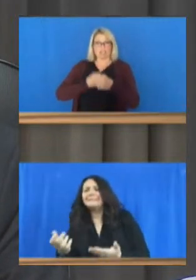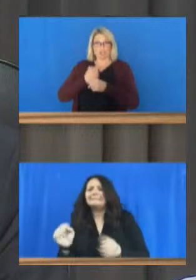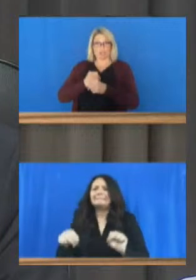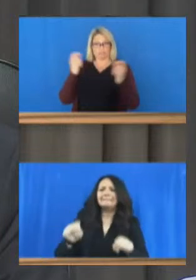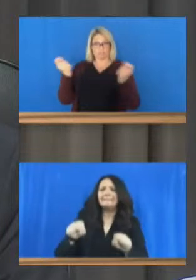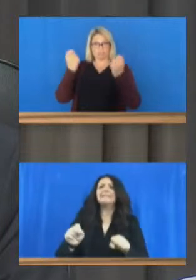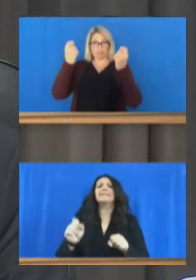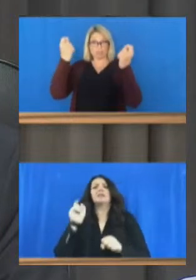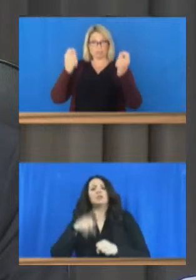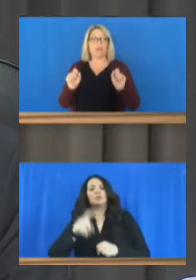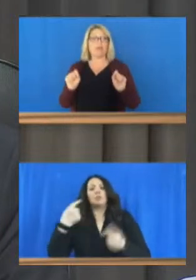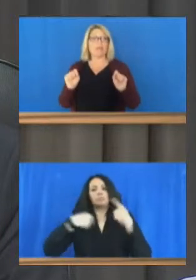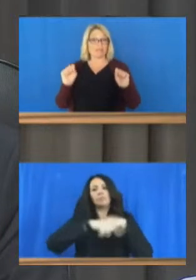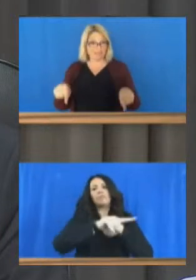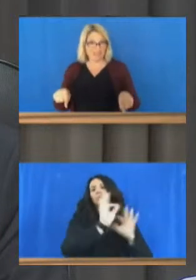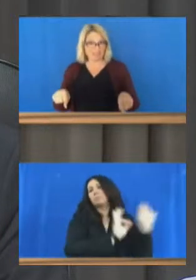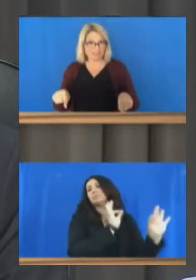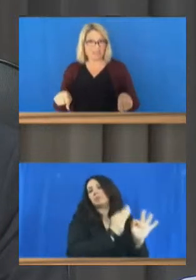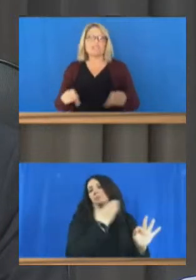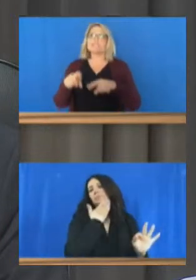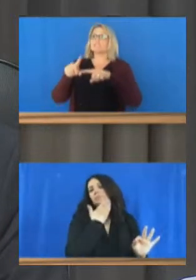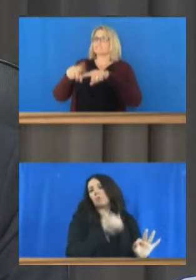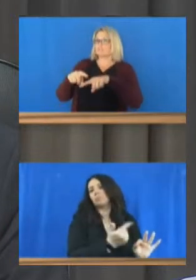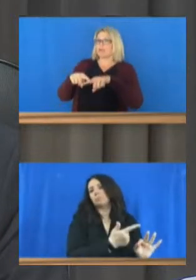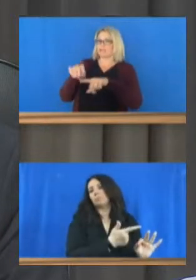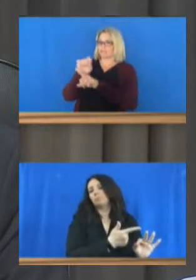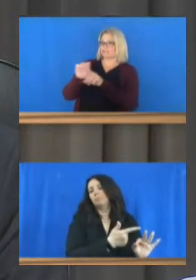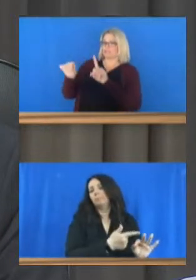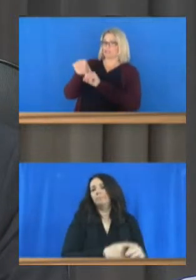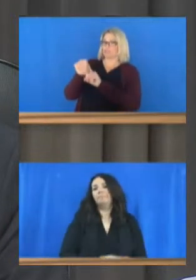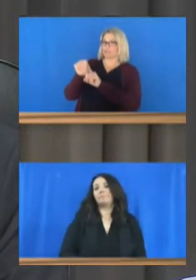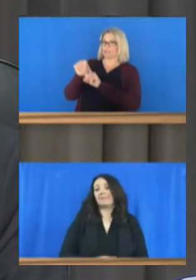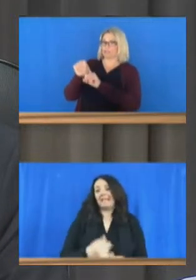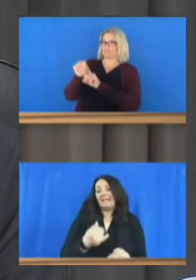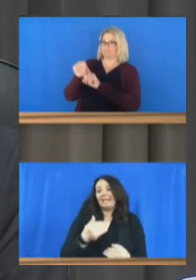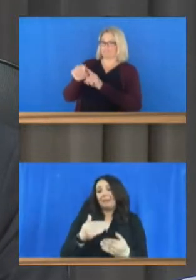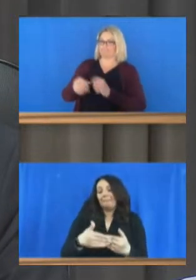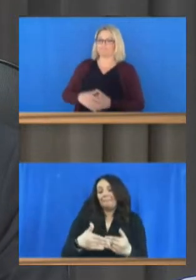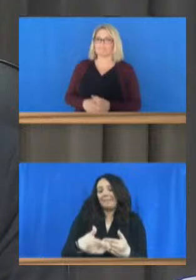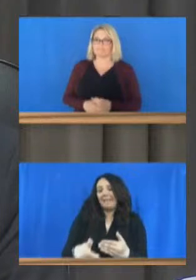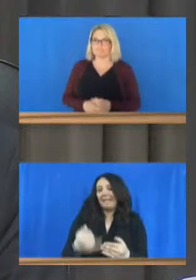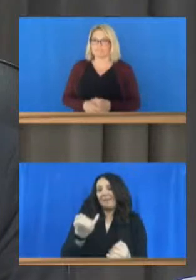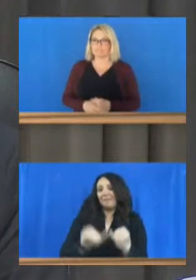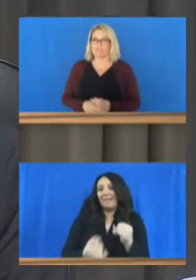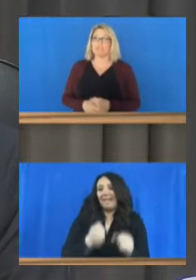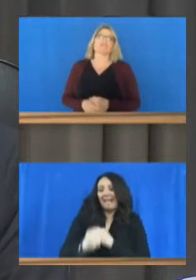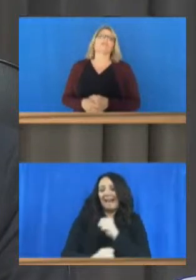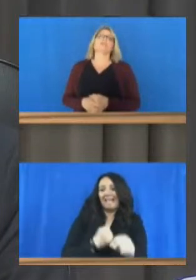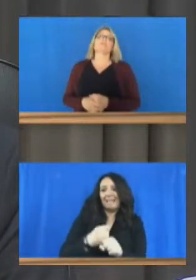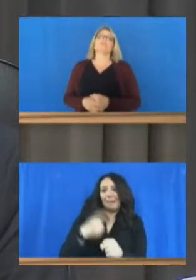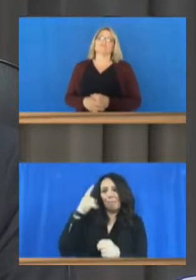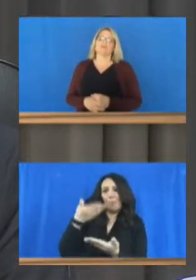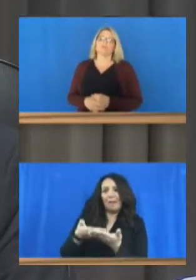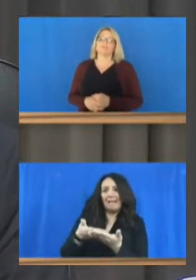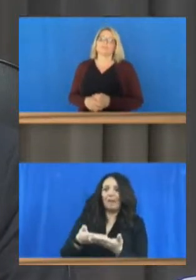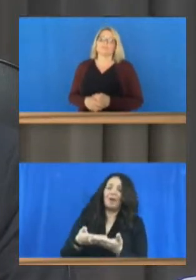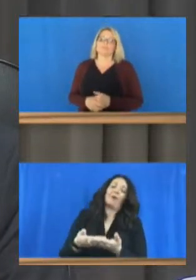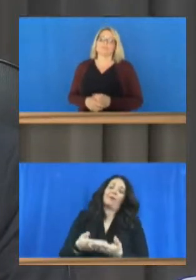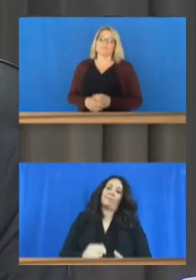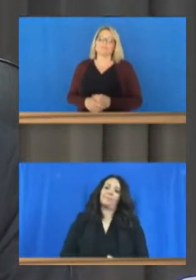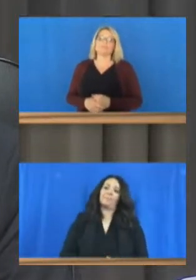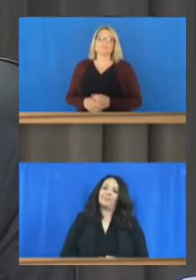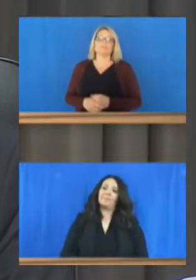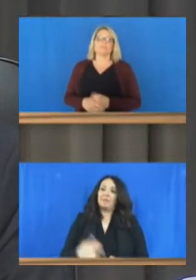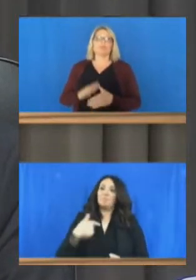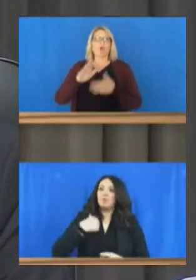at a community center or at an arena, then participants would have to follow the operational plan already in place for that building. And if the entire province